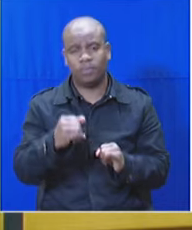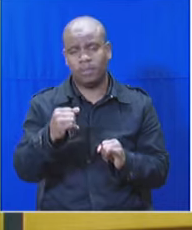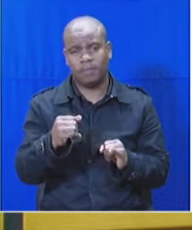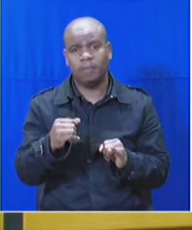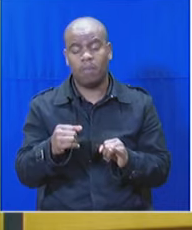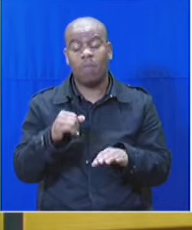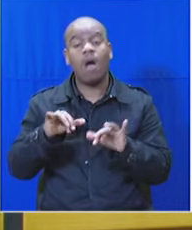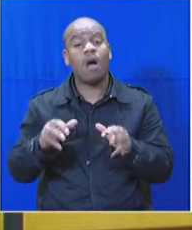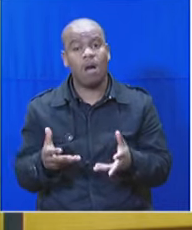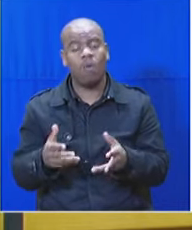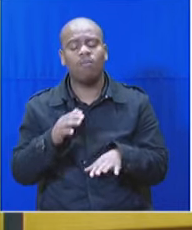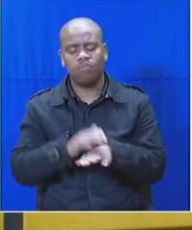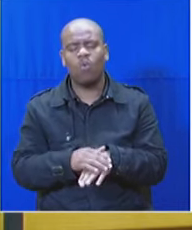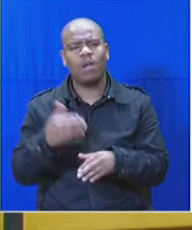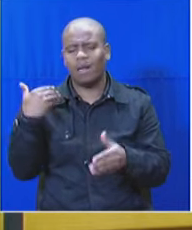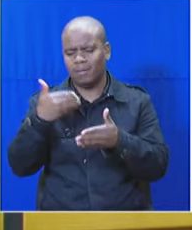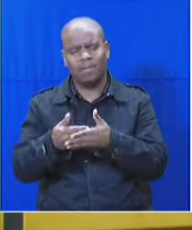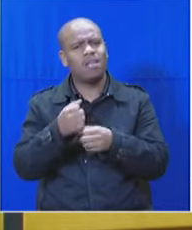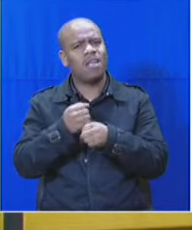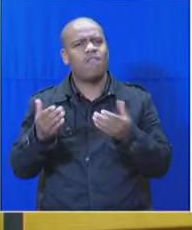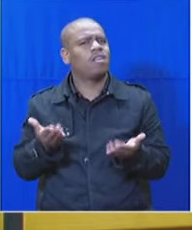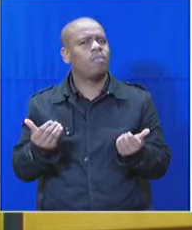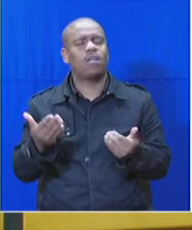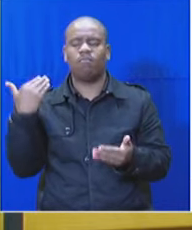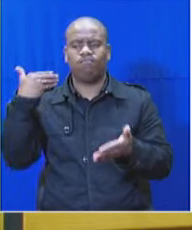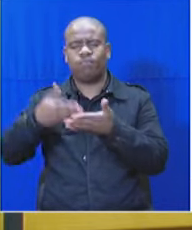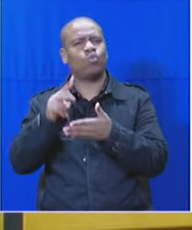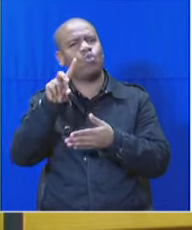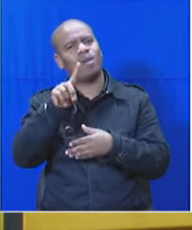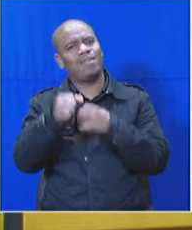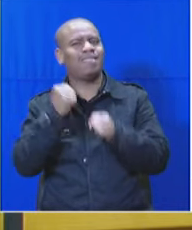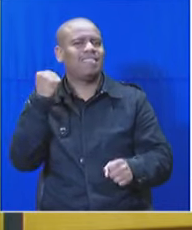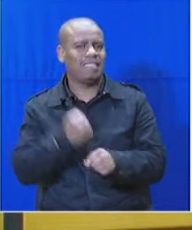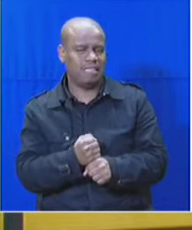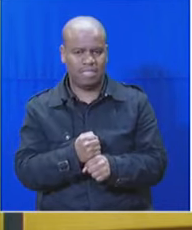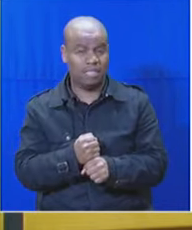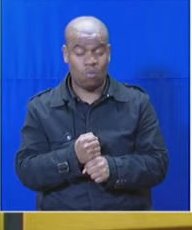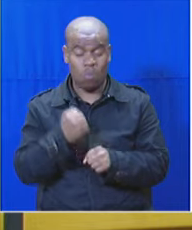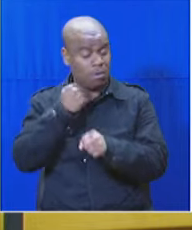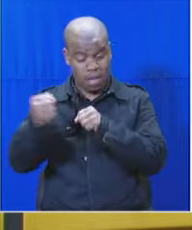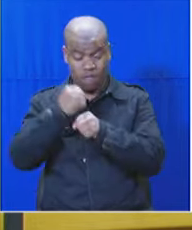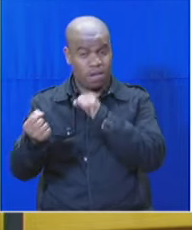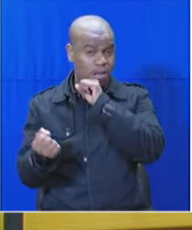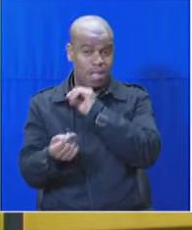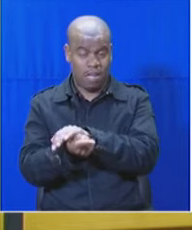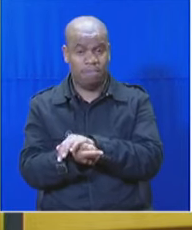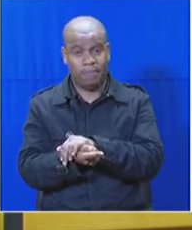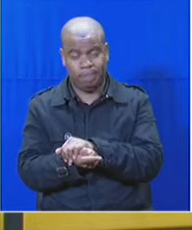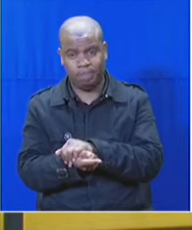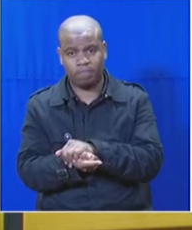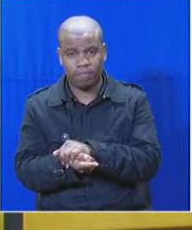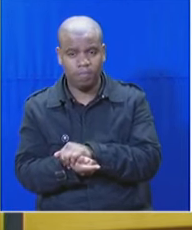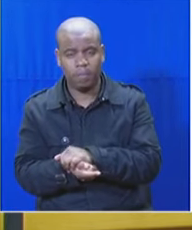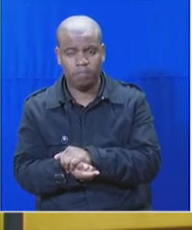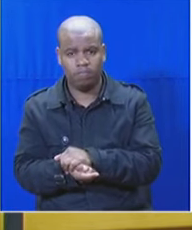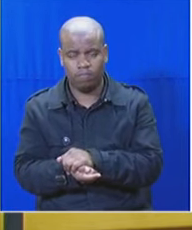House in a manner that is unprecedented over the past 21 years. You have, Madam Honorable